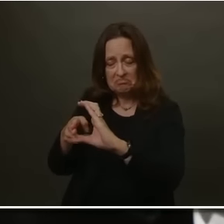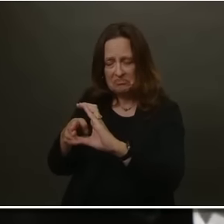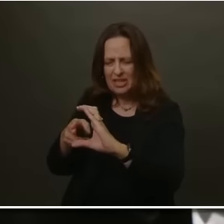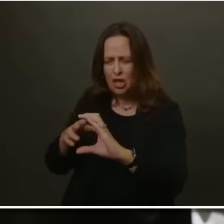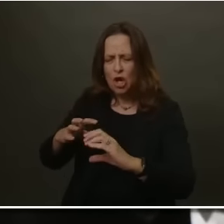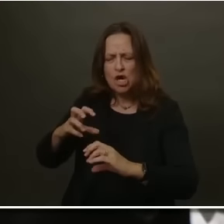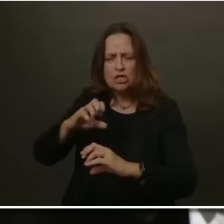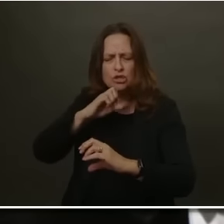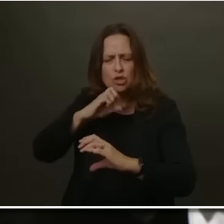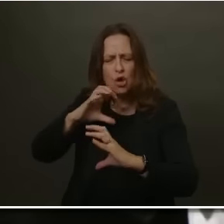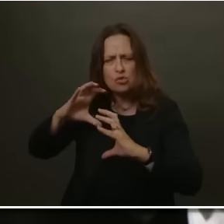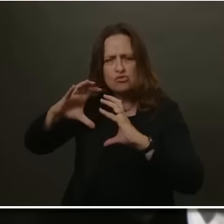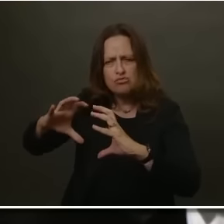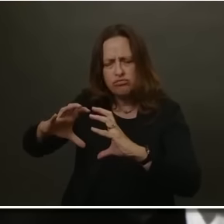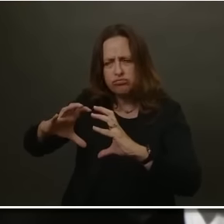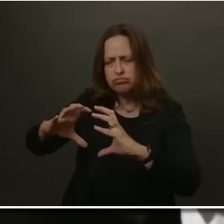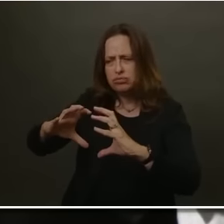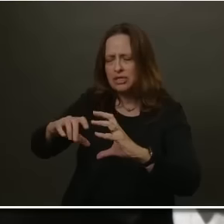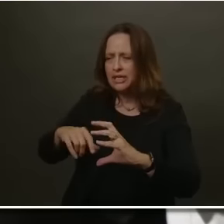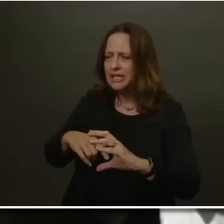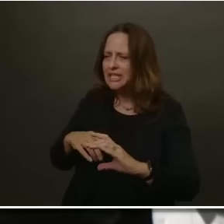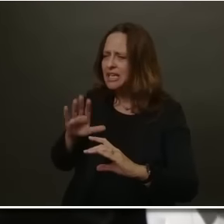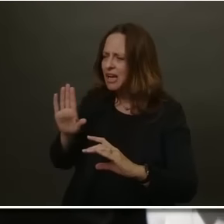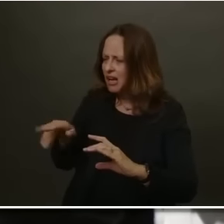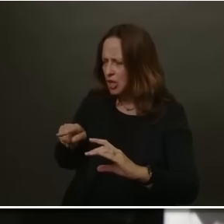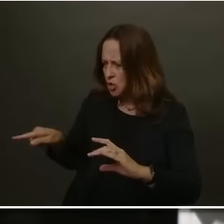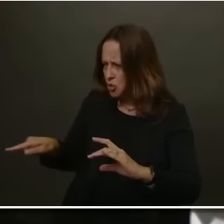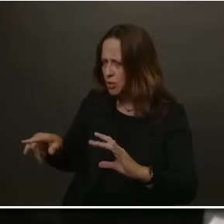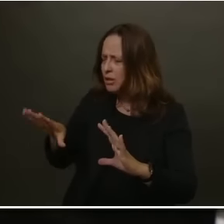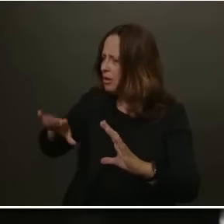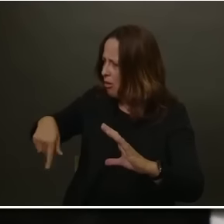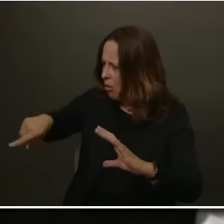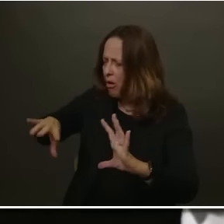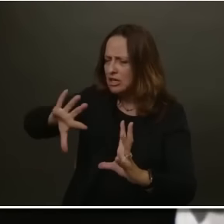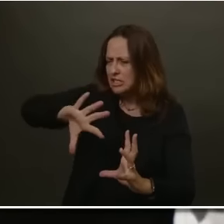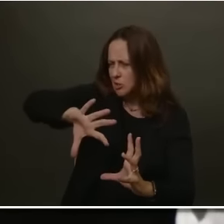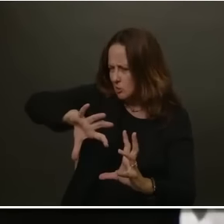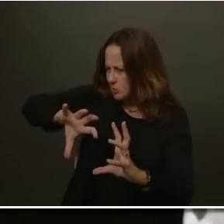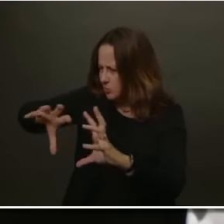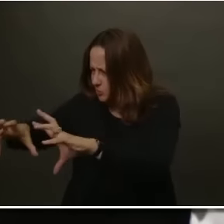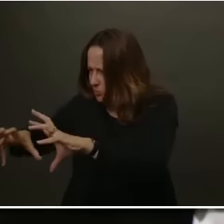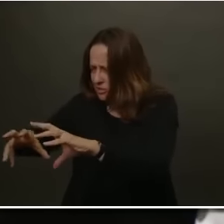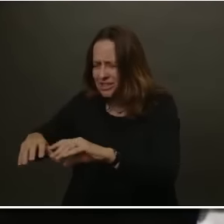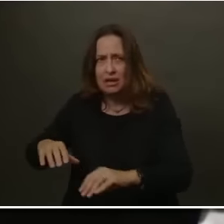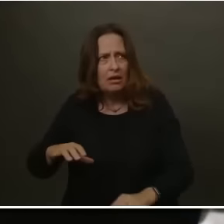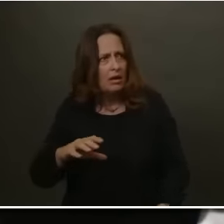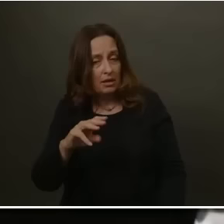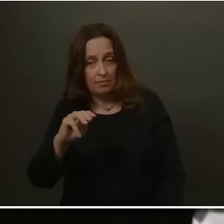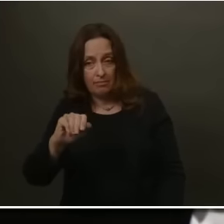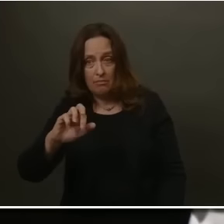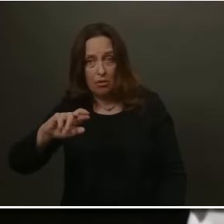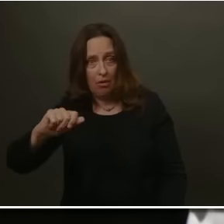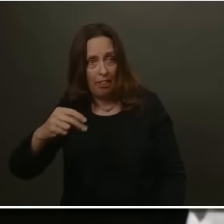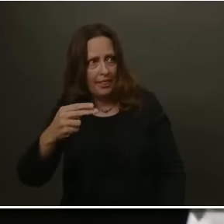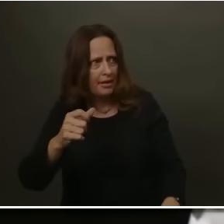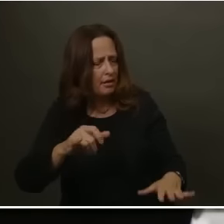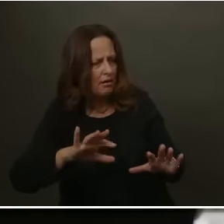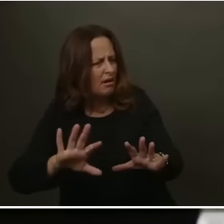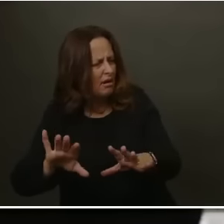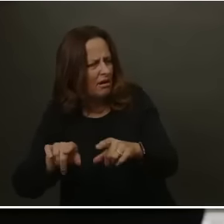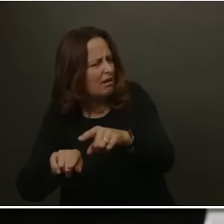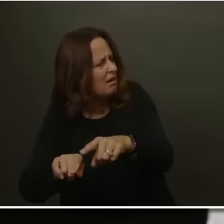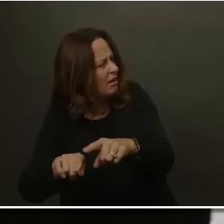Jesus said, "Take away the stone." Martha, the sister of the dead man, said to him, "Lord, already there is a